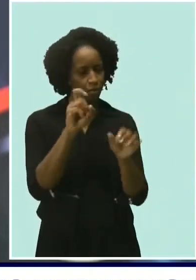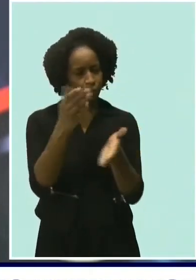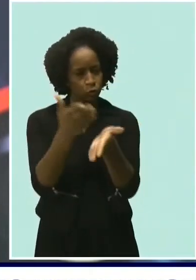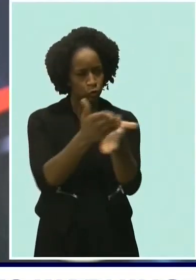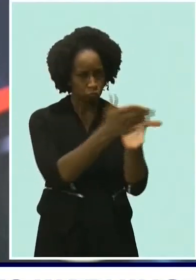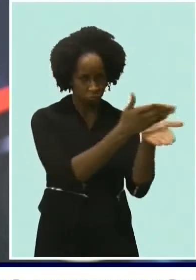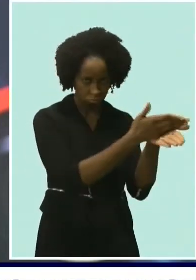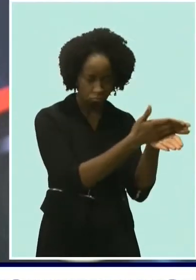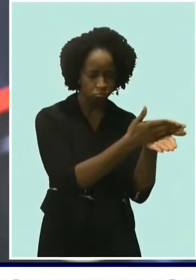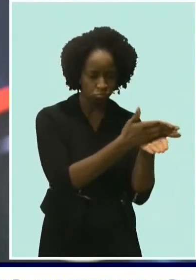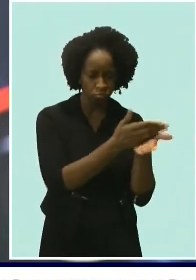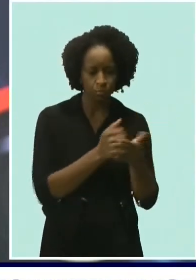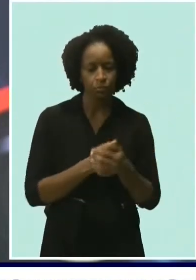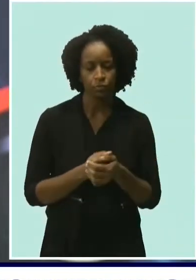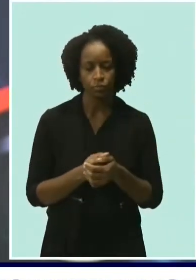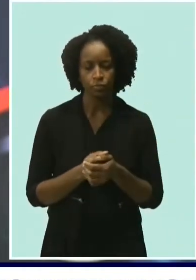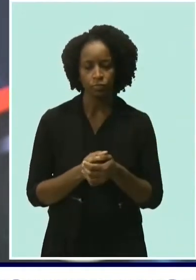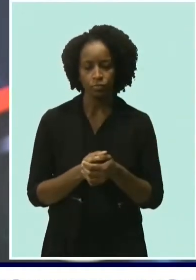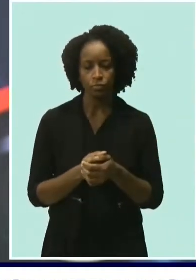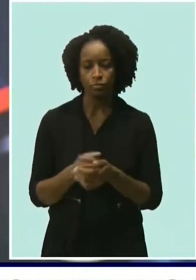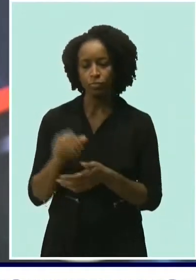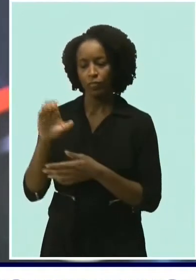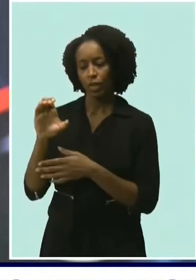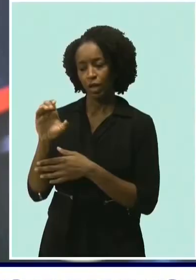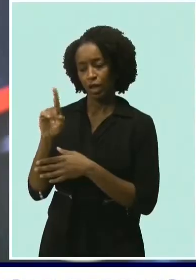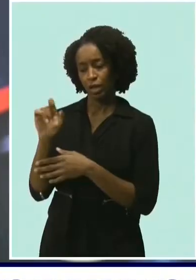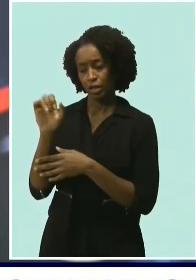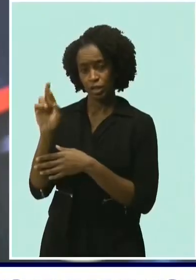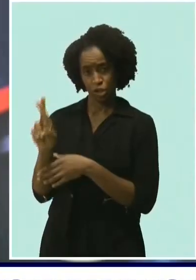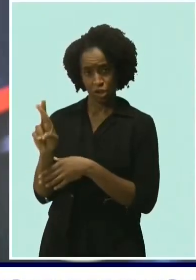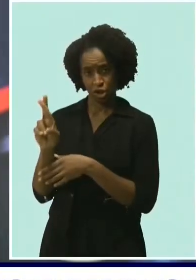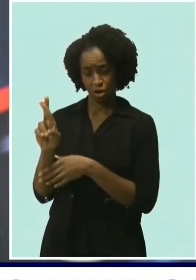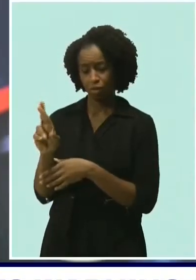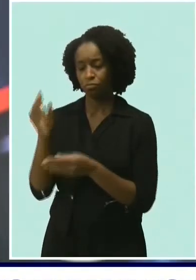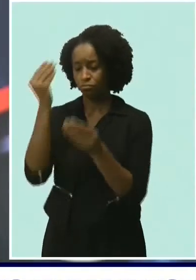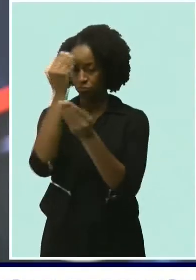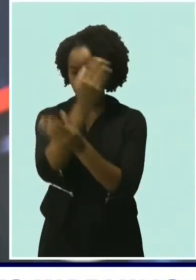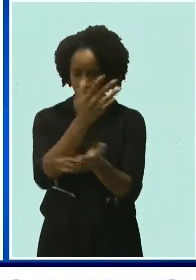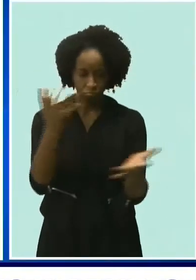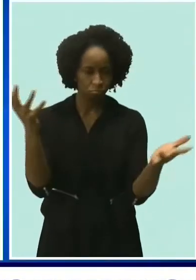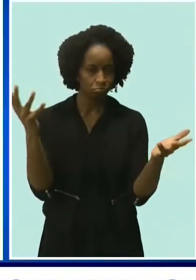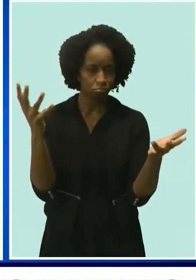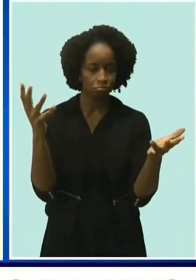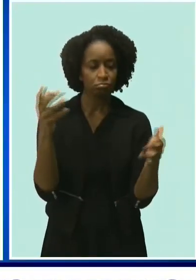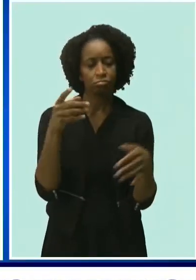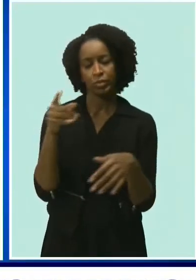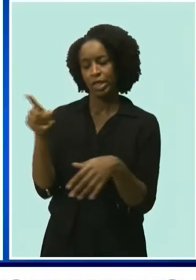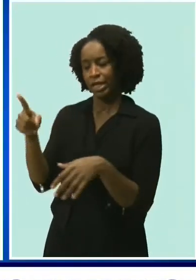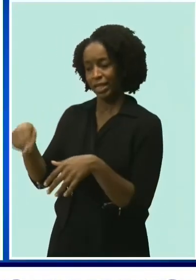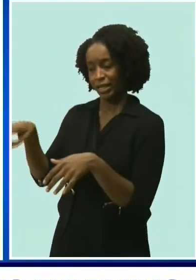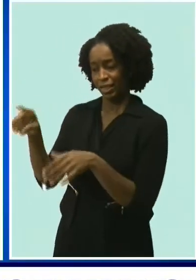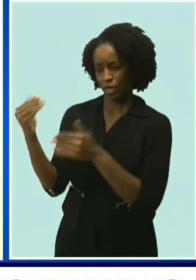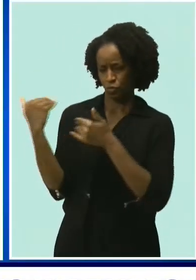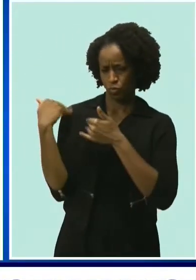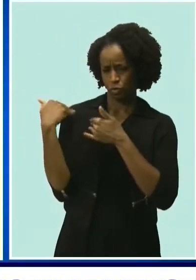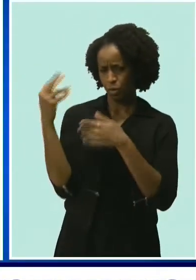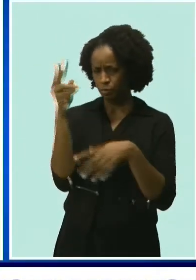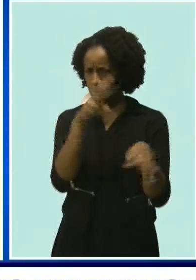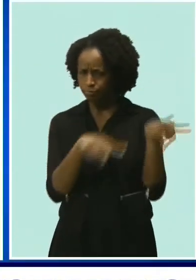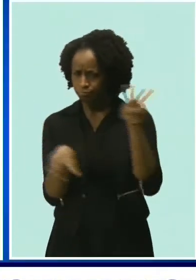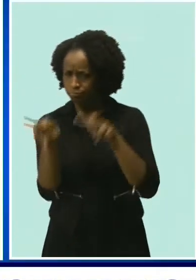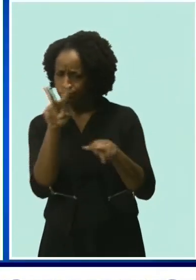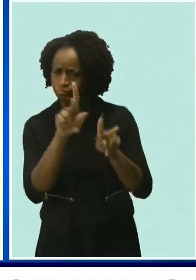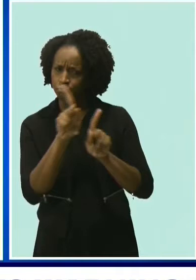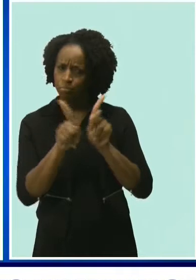made the revelation this evening after being briefed by the unit. The COVID-19 monitoring unit has been in the